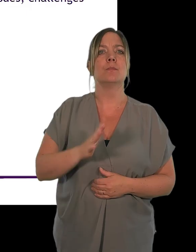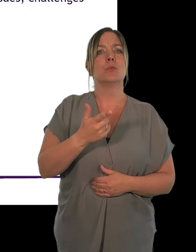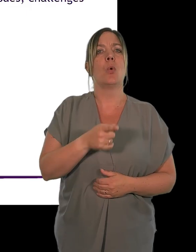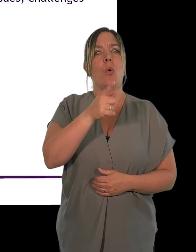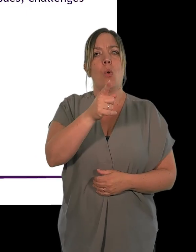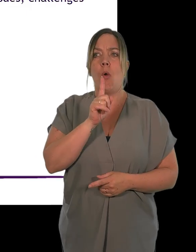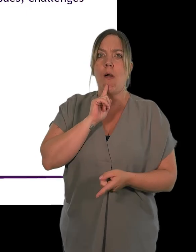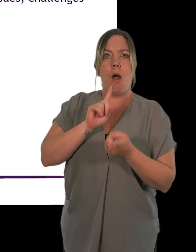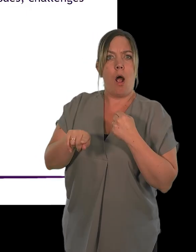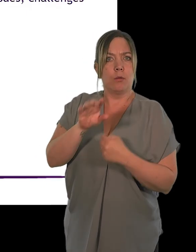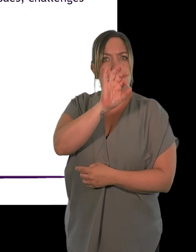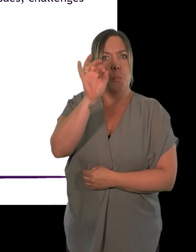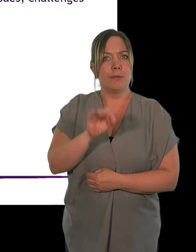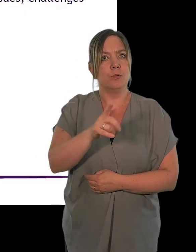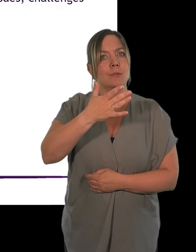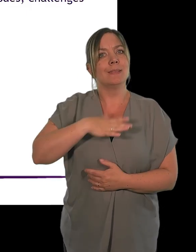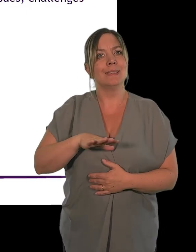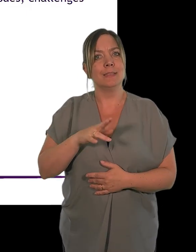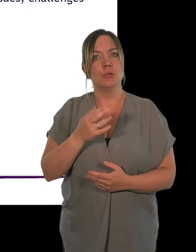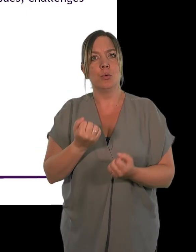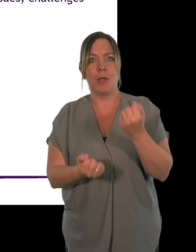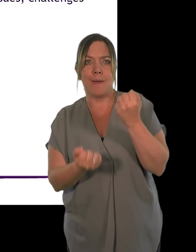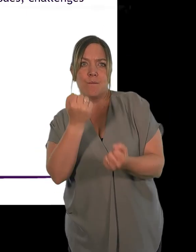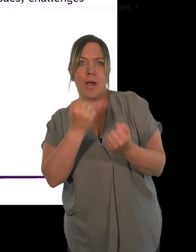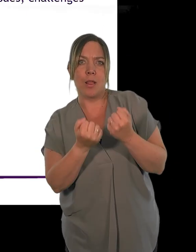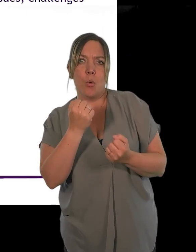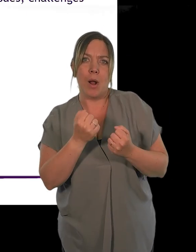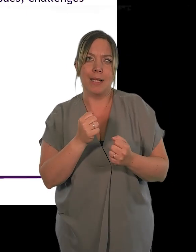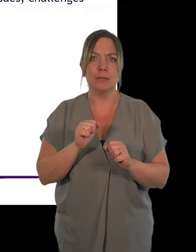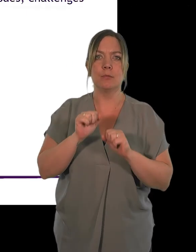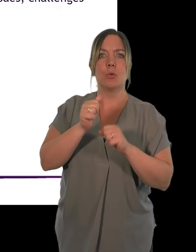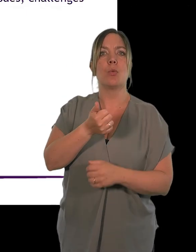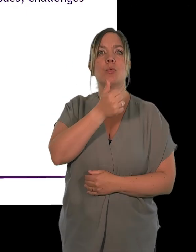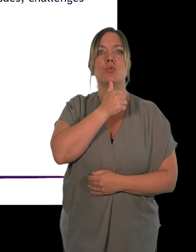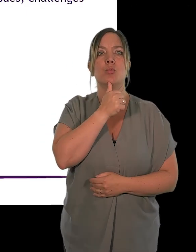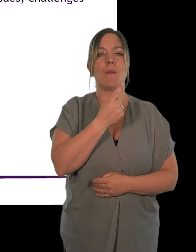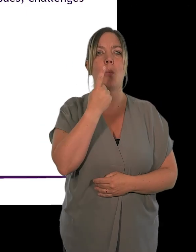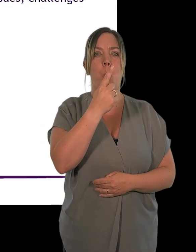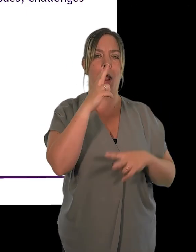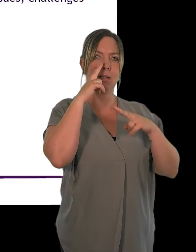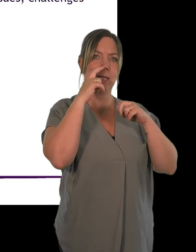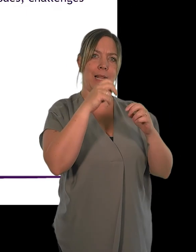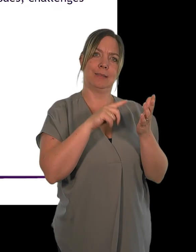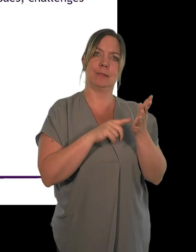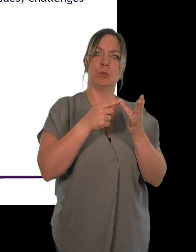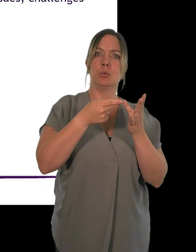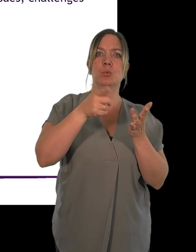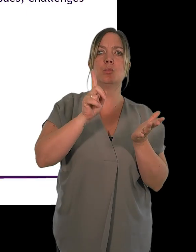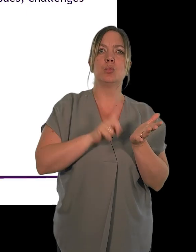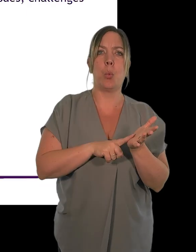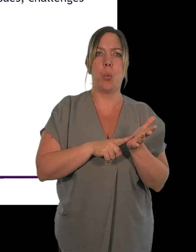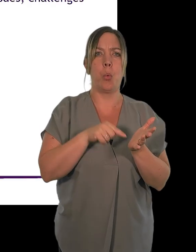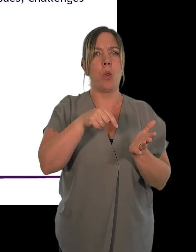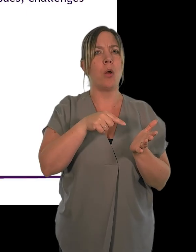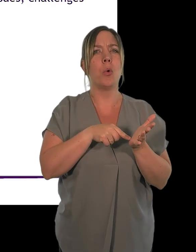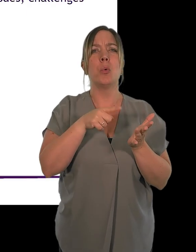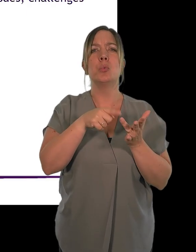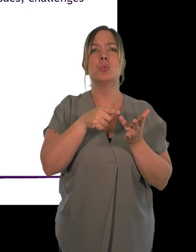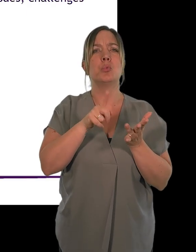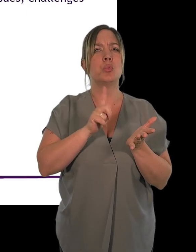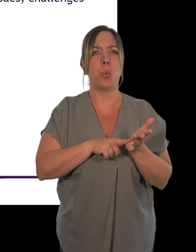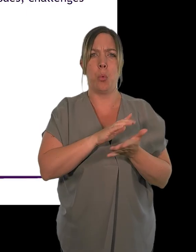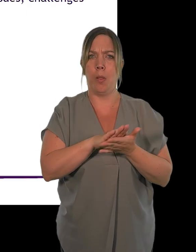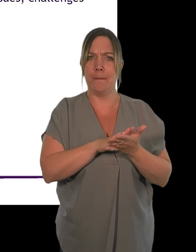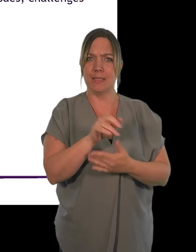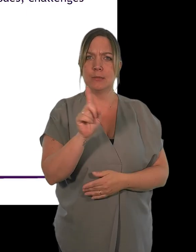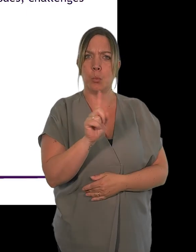question, you need to evaluate the use of 1 analysis tool. So let's see what tools are available